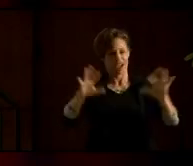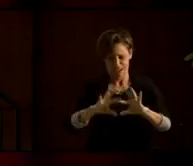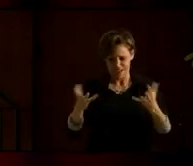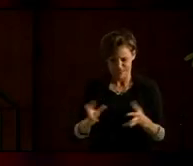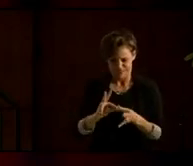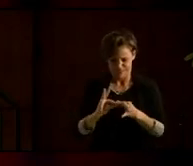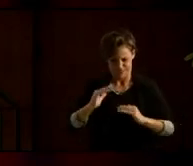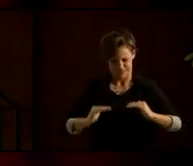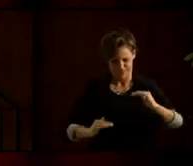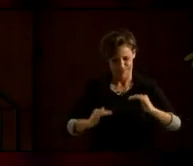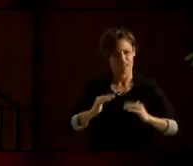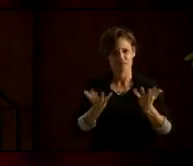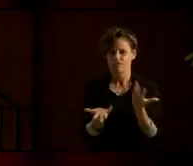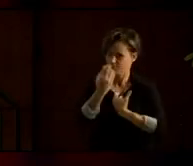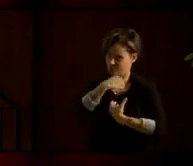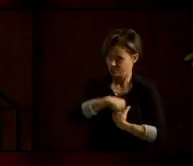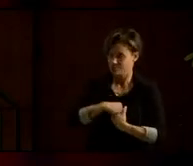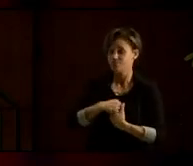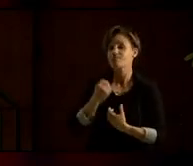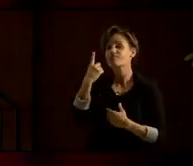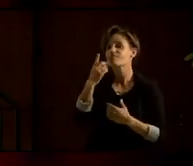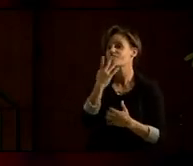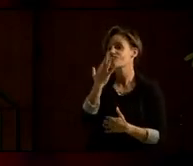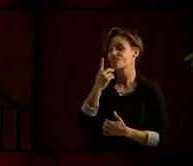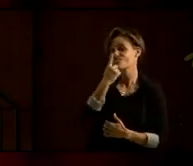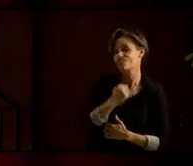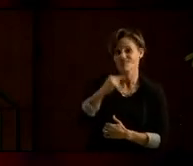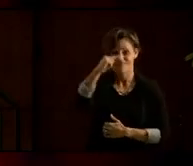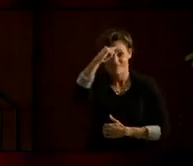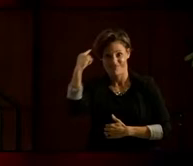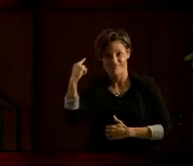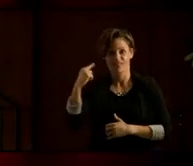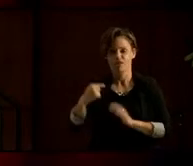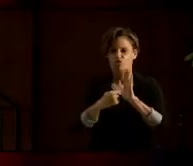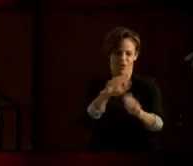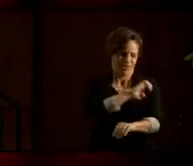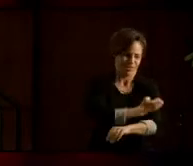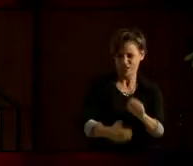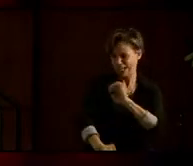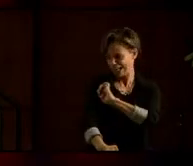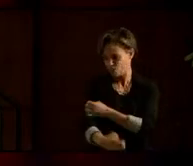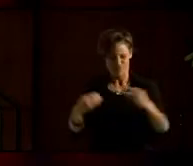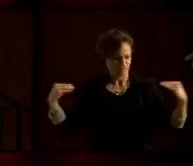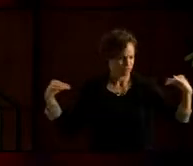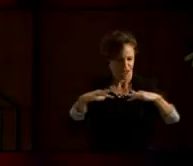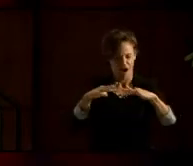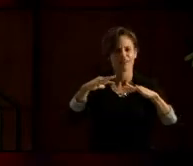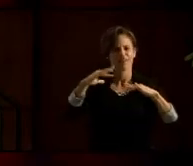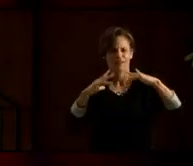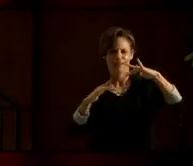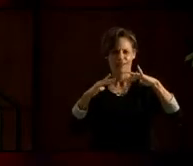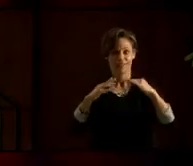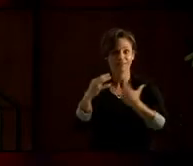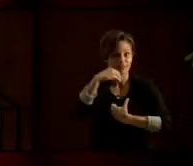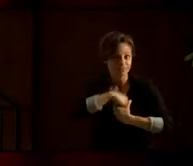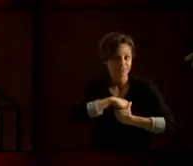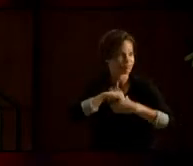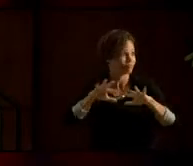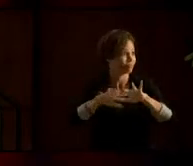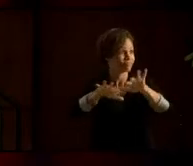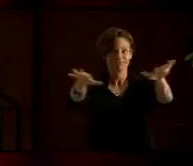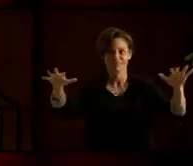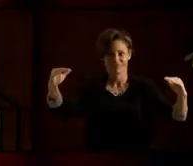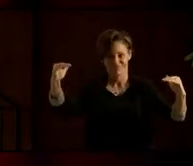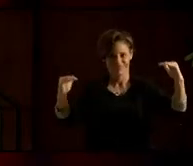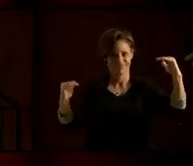life. For the Kumeyaay, the red and black represent the balance of those forces that provide for harmony within our bodies as well as the